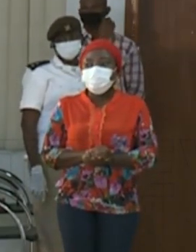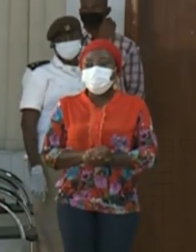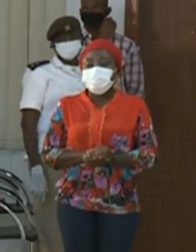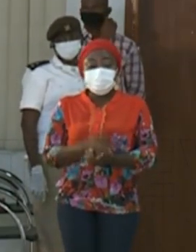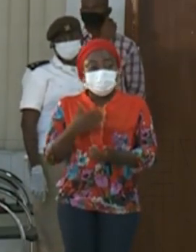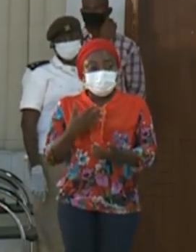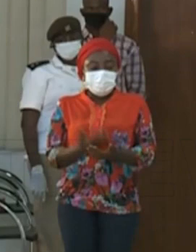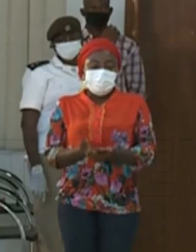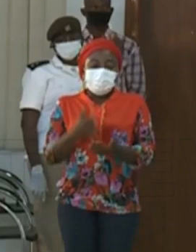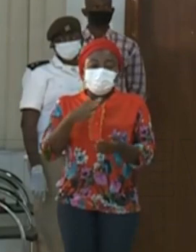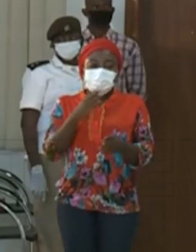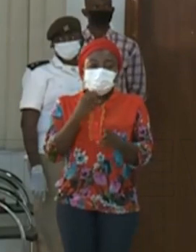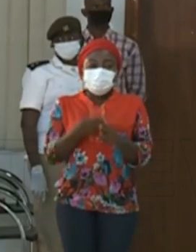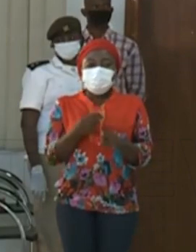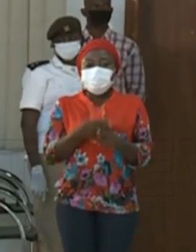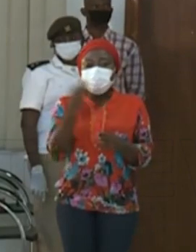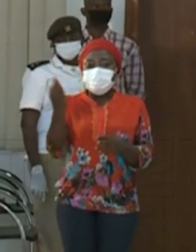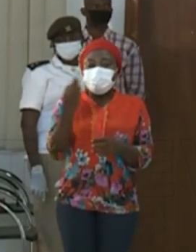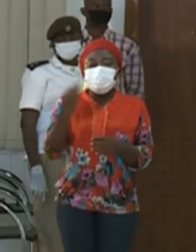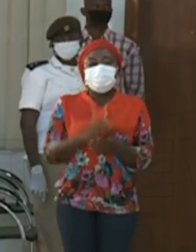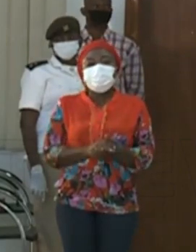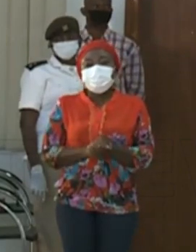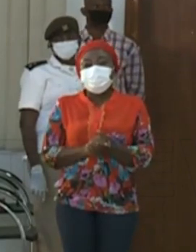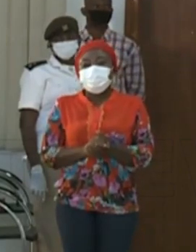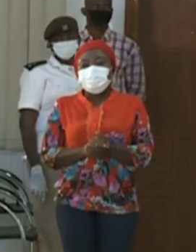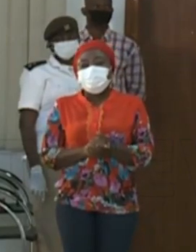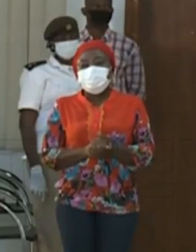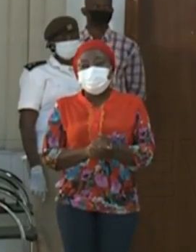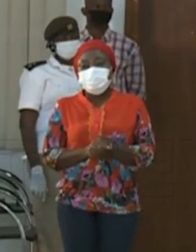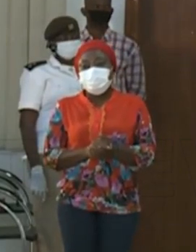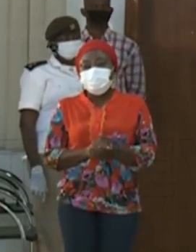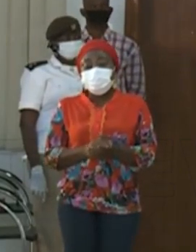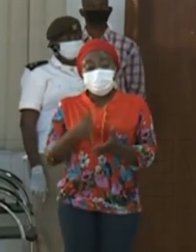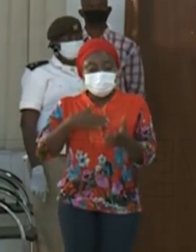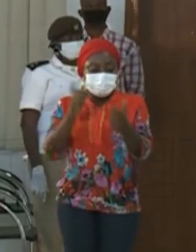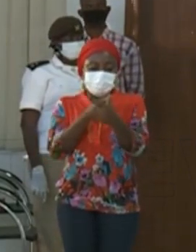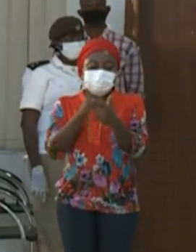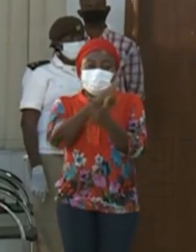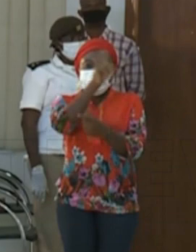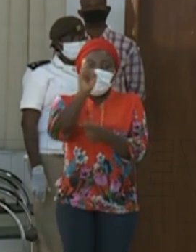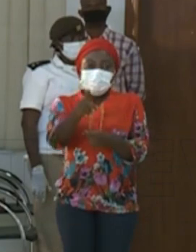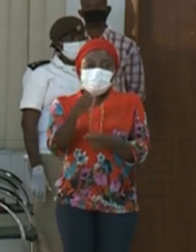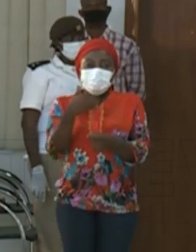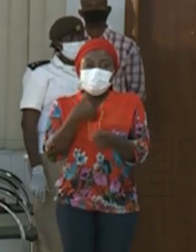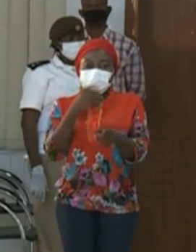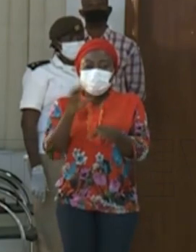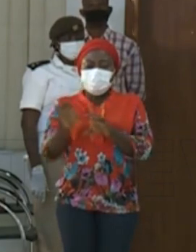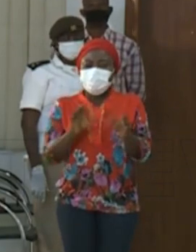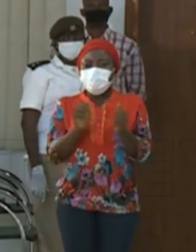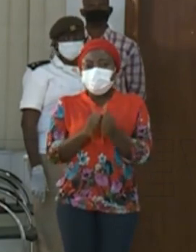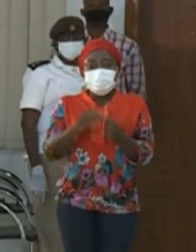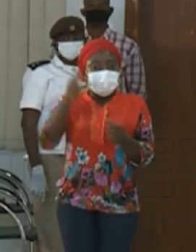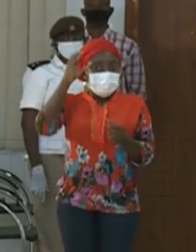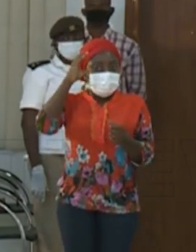My name is Friday Okeregbe. I'm a reporter with Channels TV. My first question has to do with the Chinese